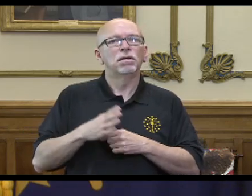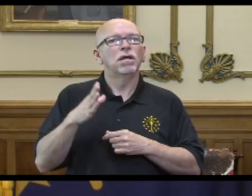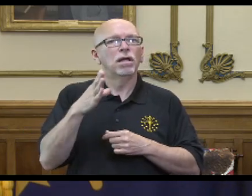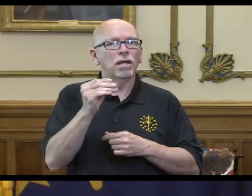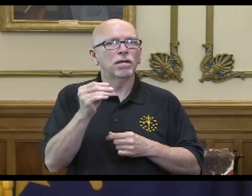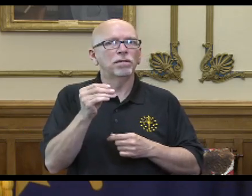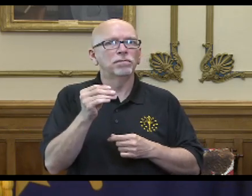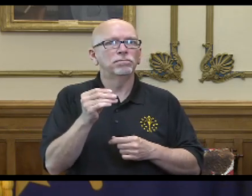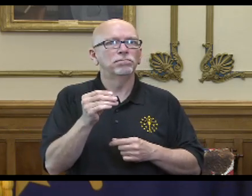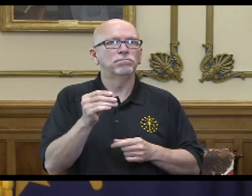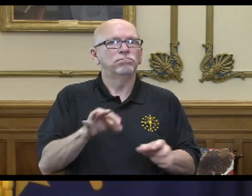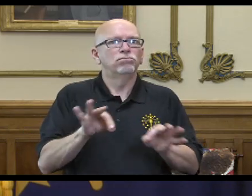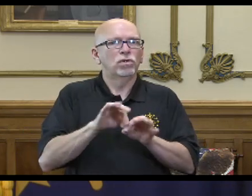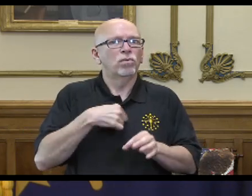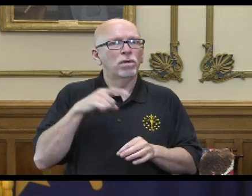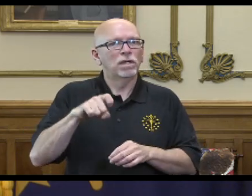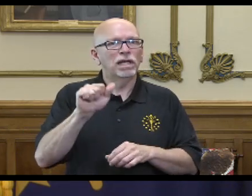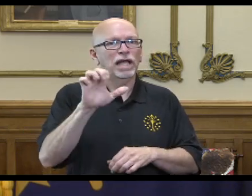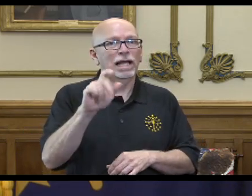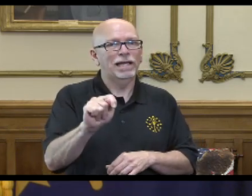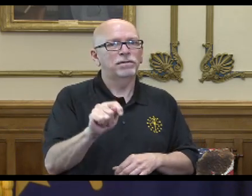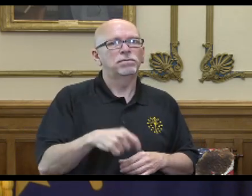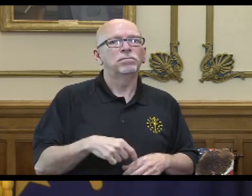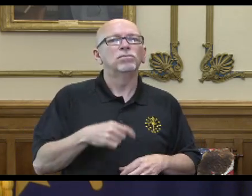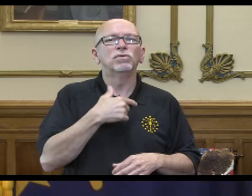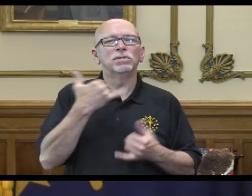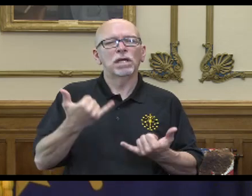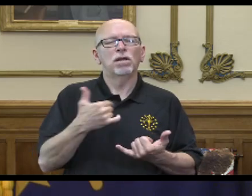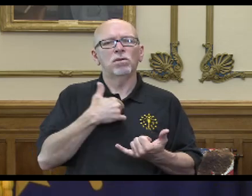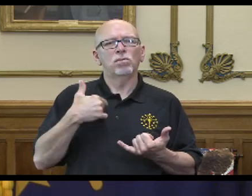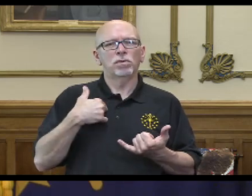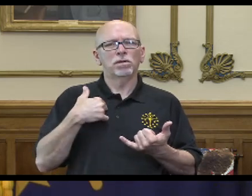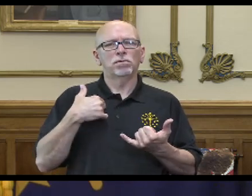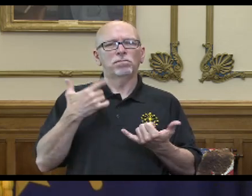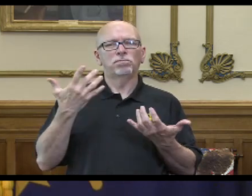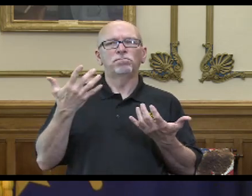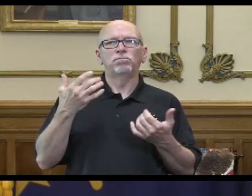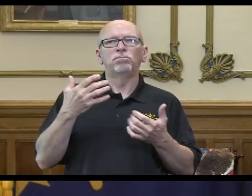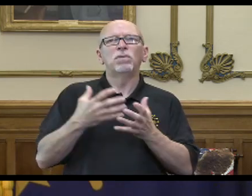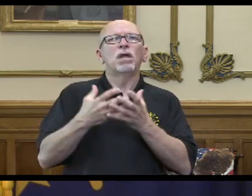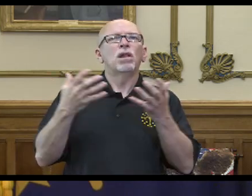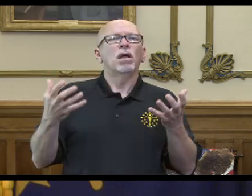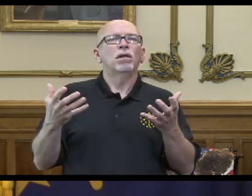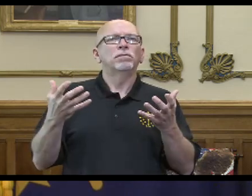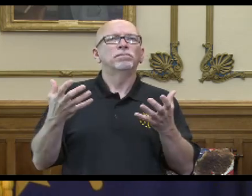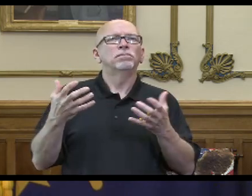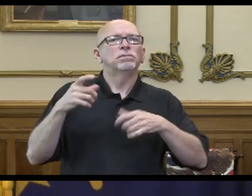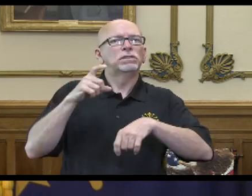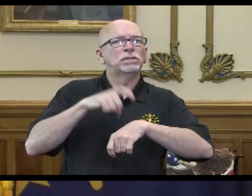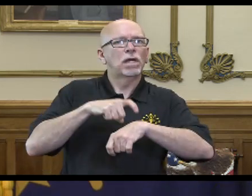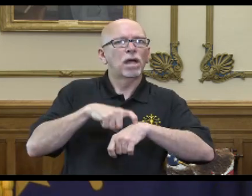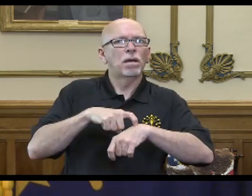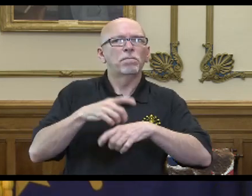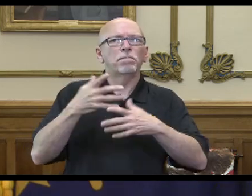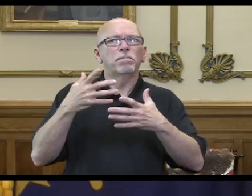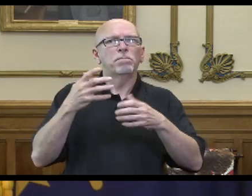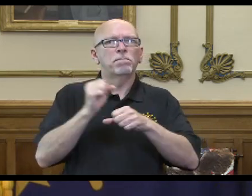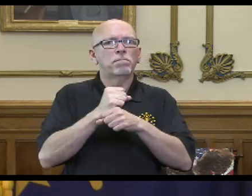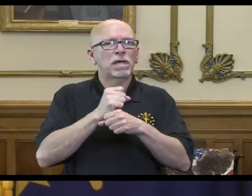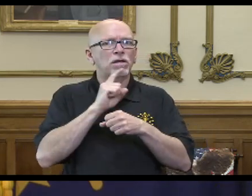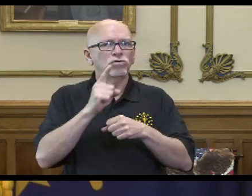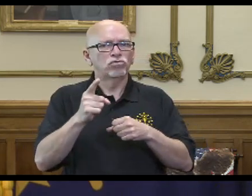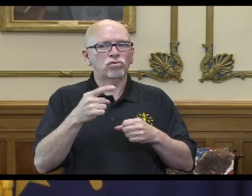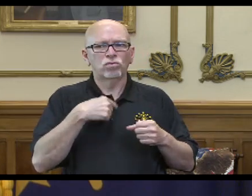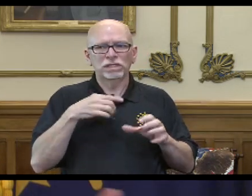most importantly, I think we need to act. So we're taking a lot of time to make